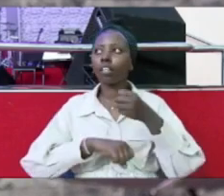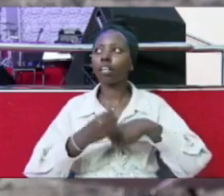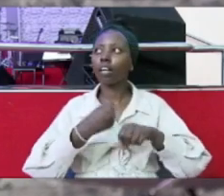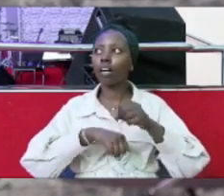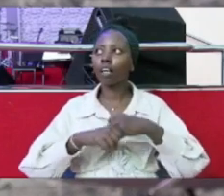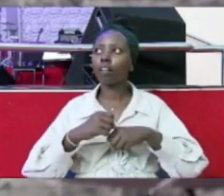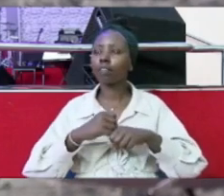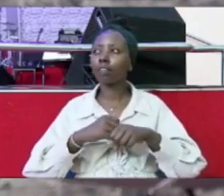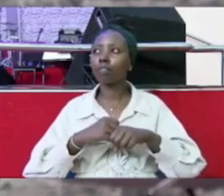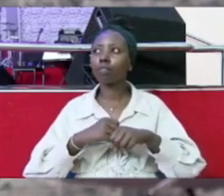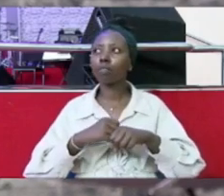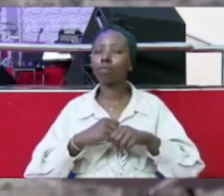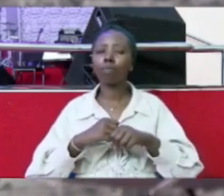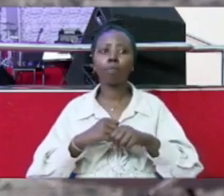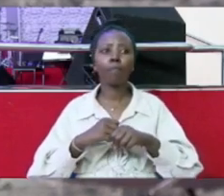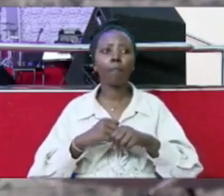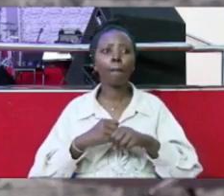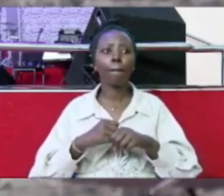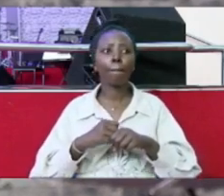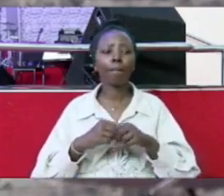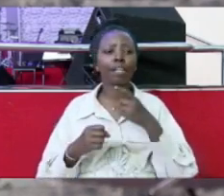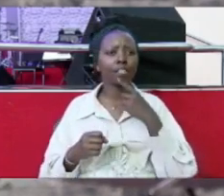and they continue